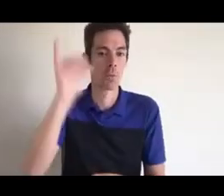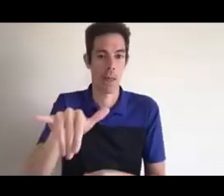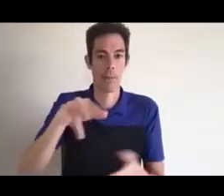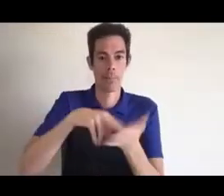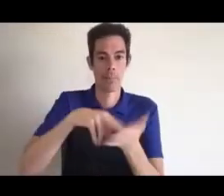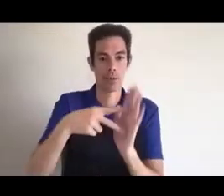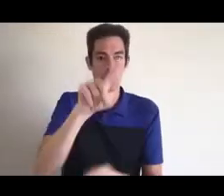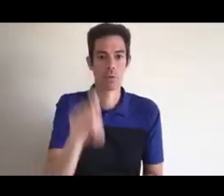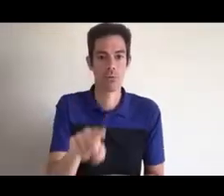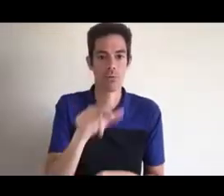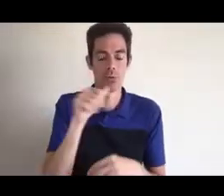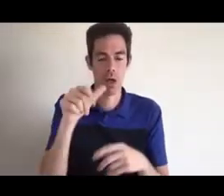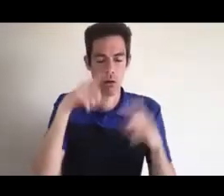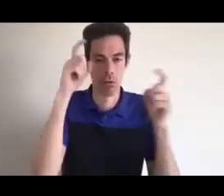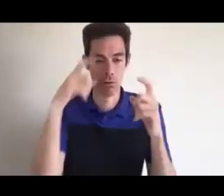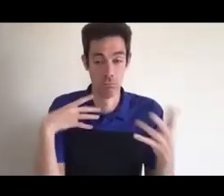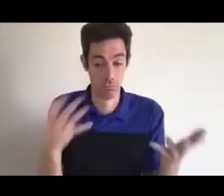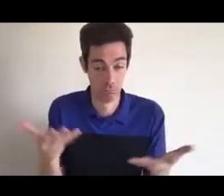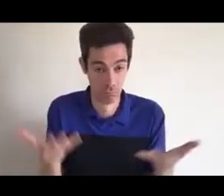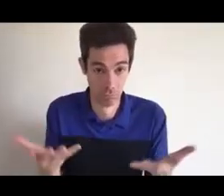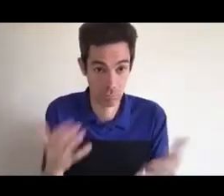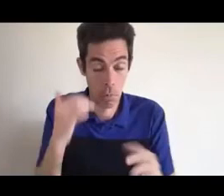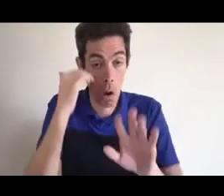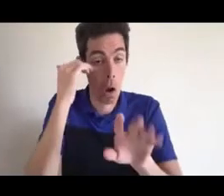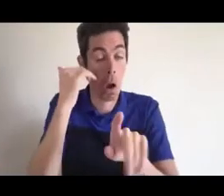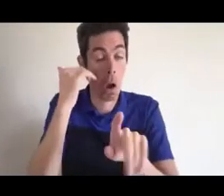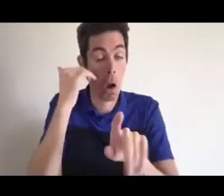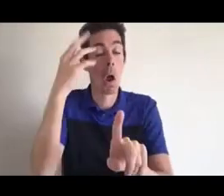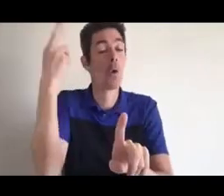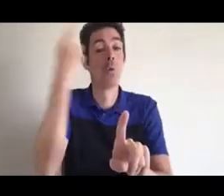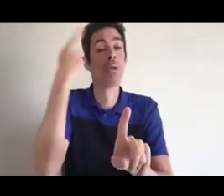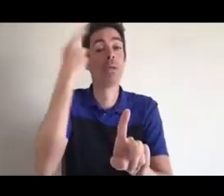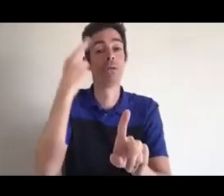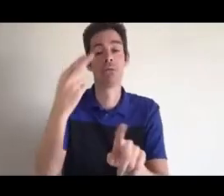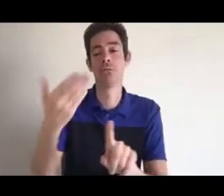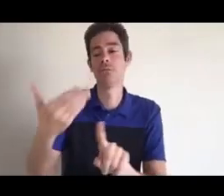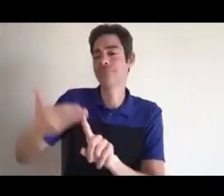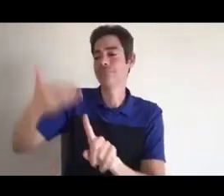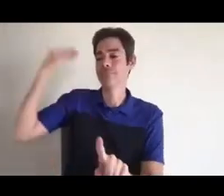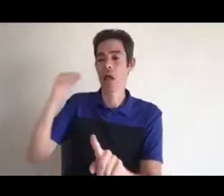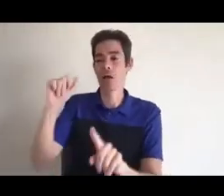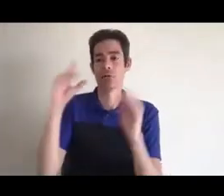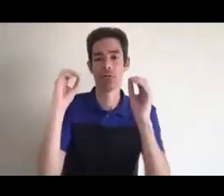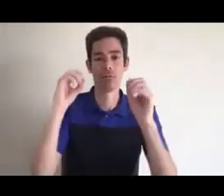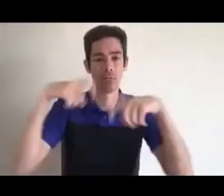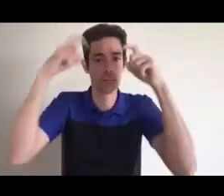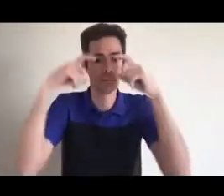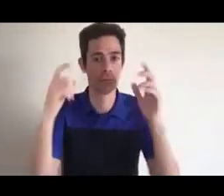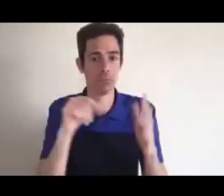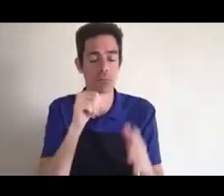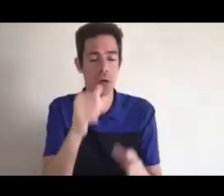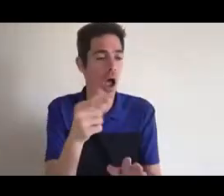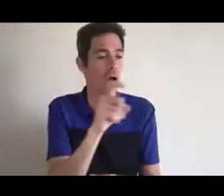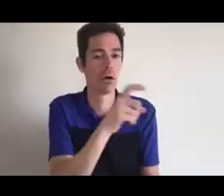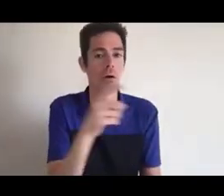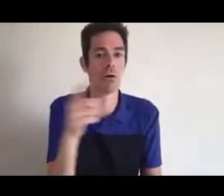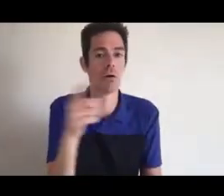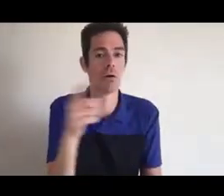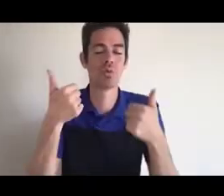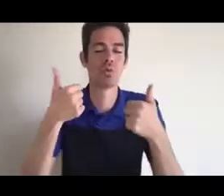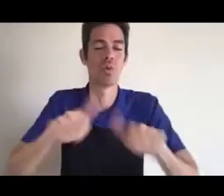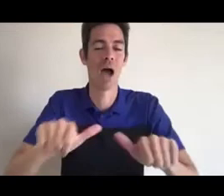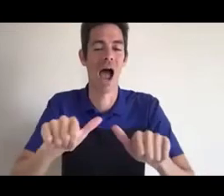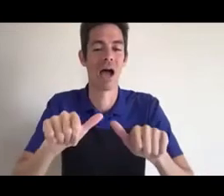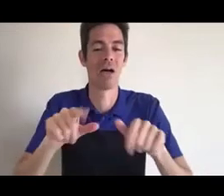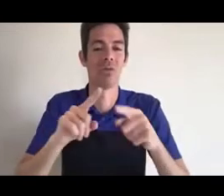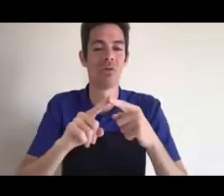than be very clear in the beginning, question mark, so that it's clear it's a question and not just raising eyebrows. The reason they